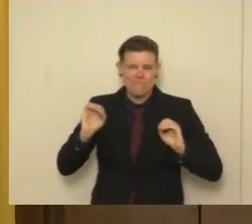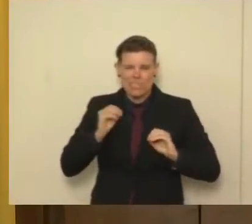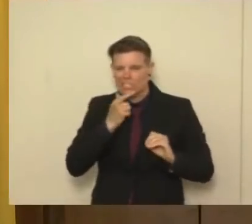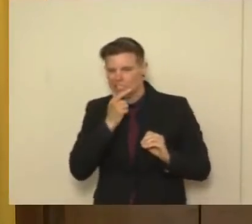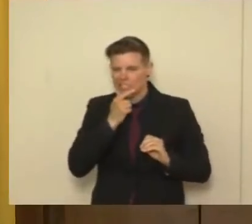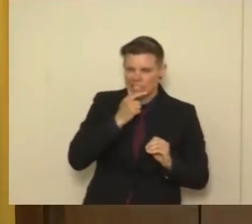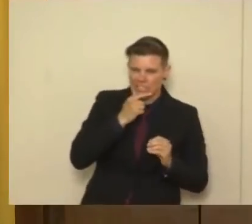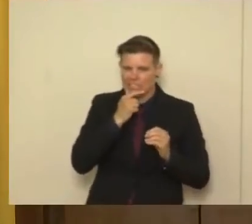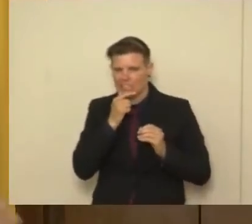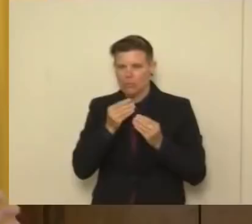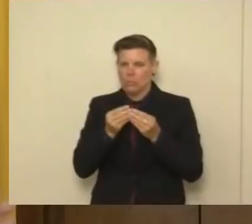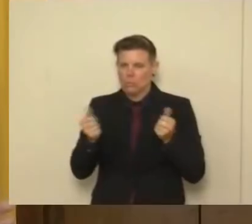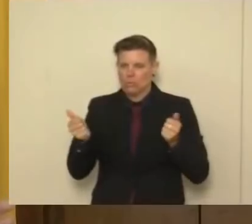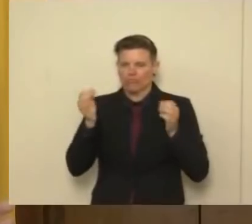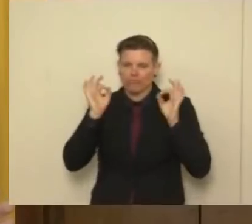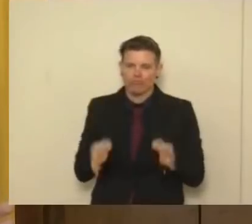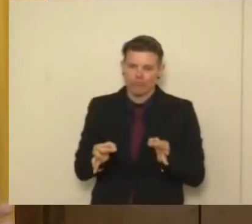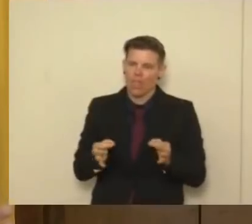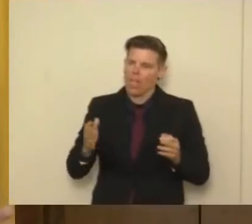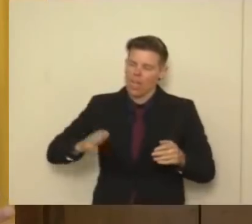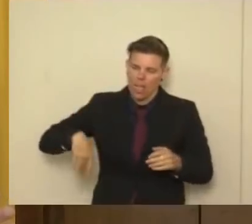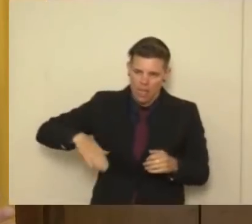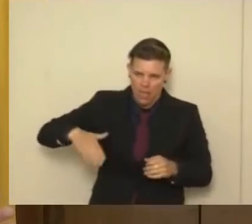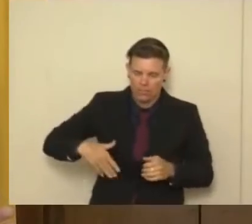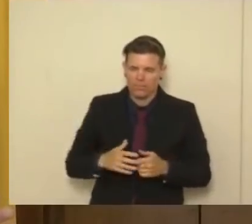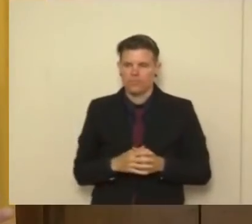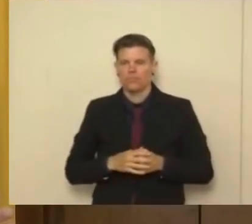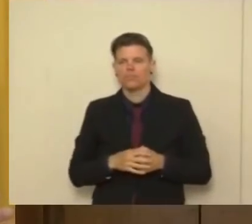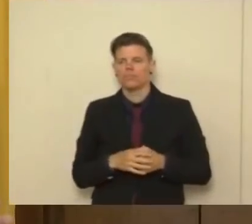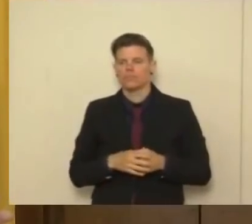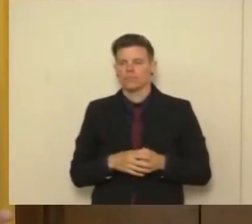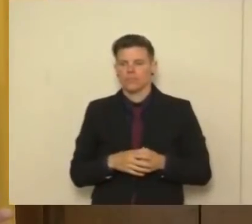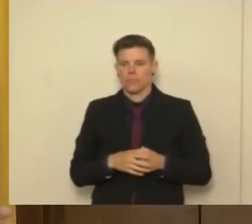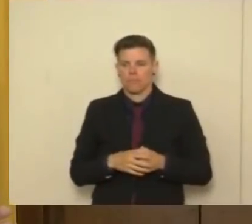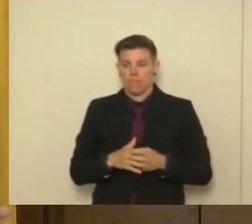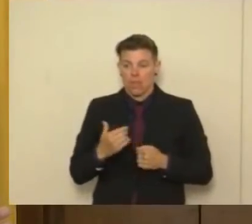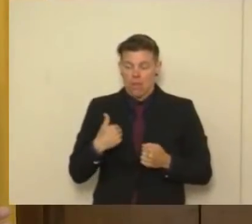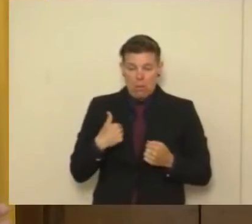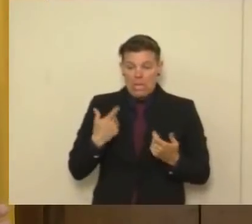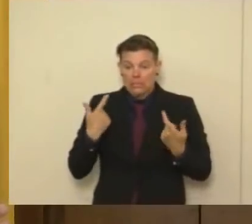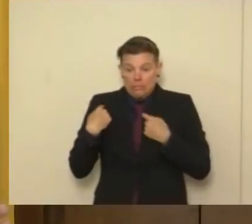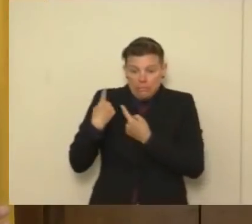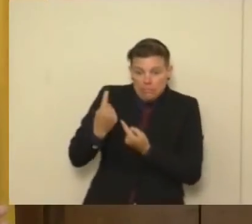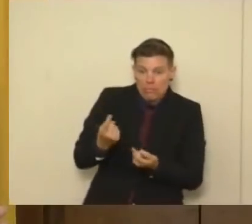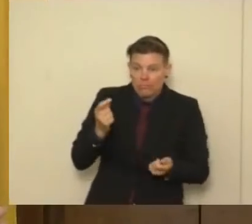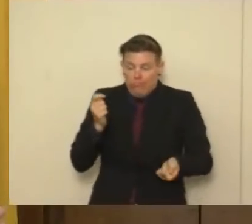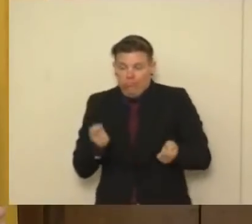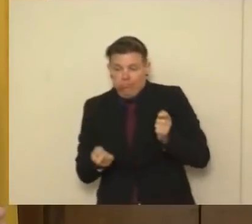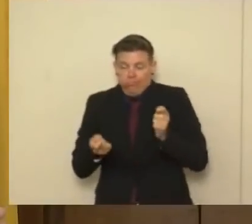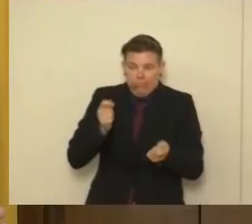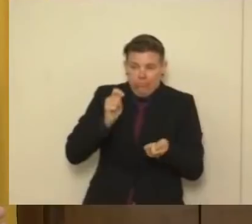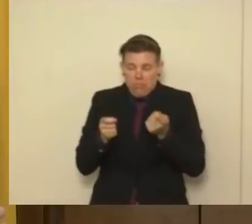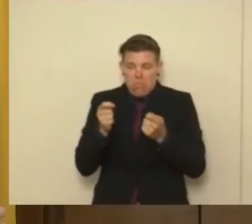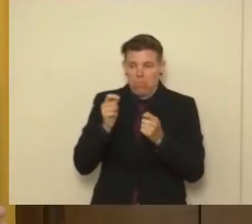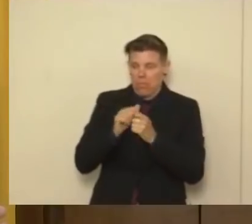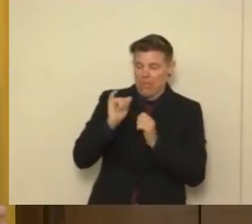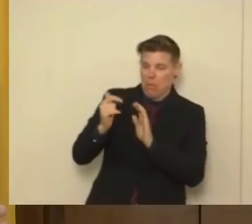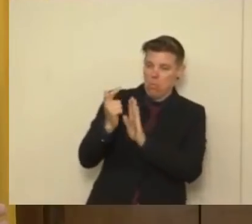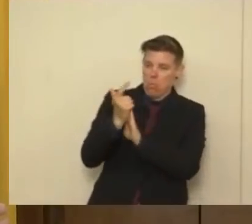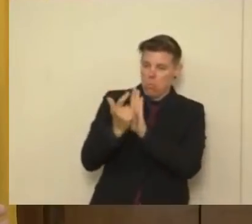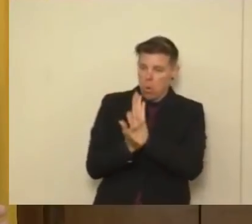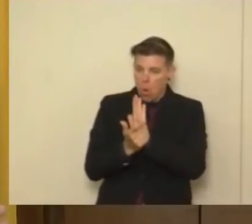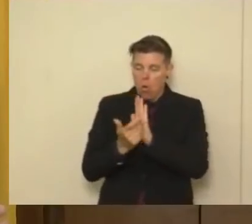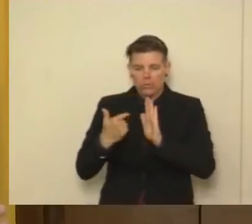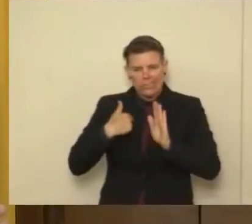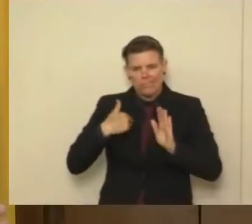this population and their incarceration are the right ones. Do I wish there wasn't a pandemic? And do I